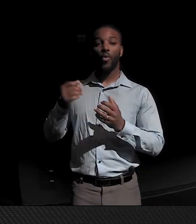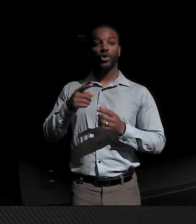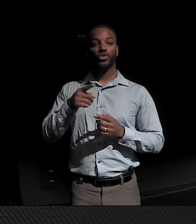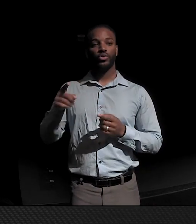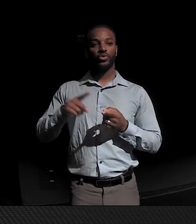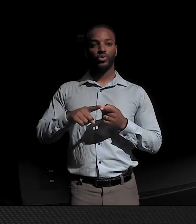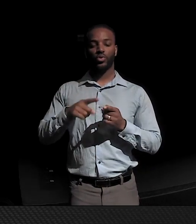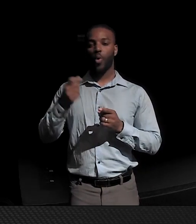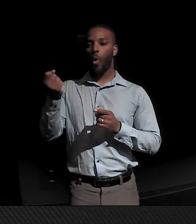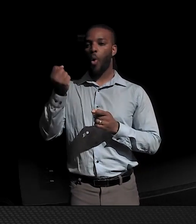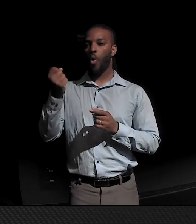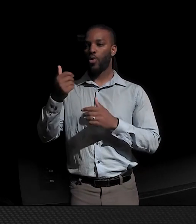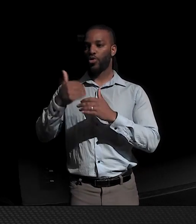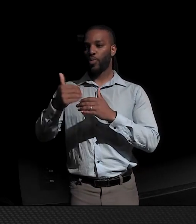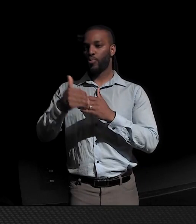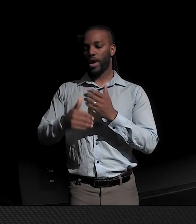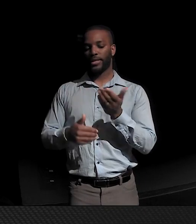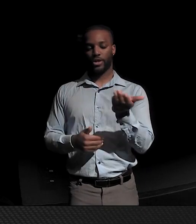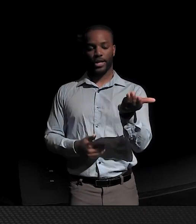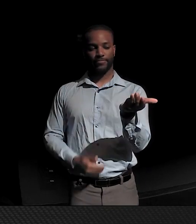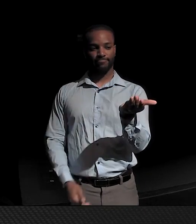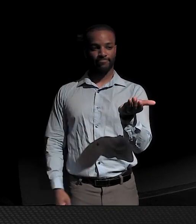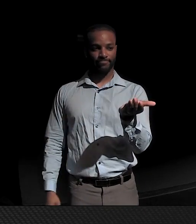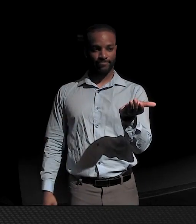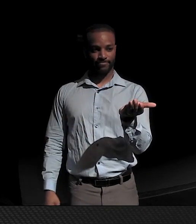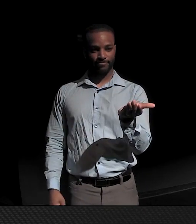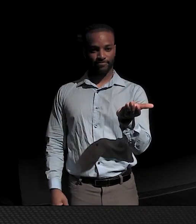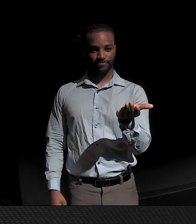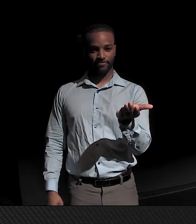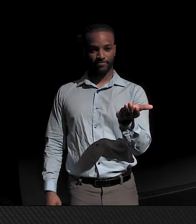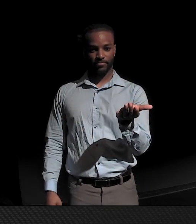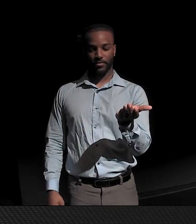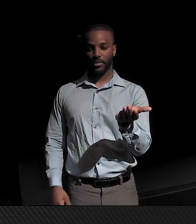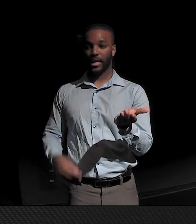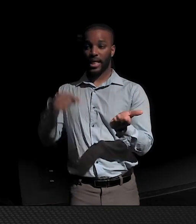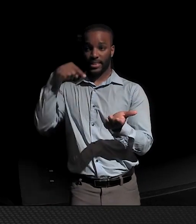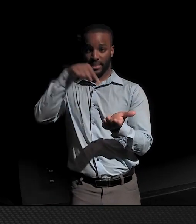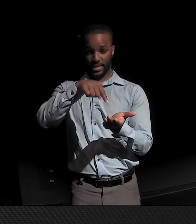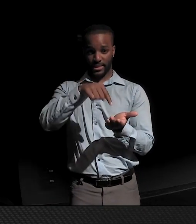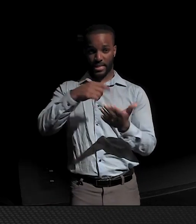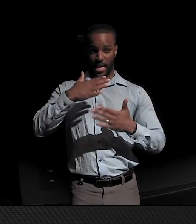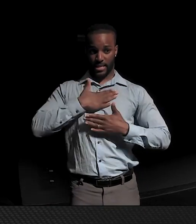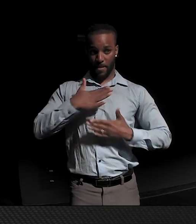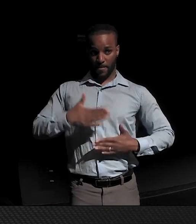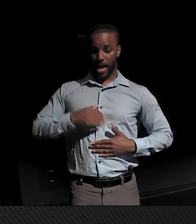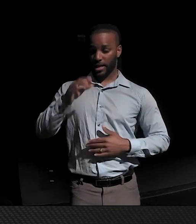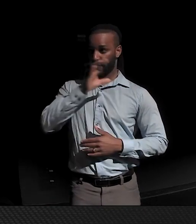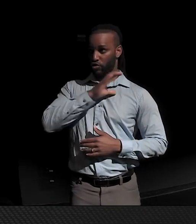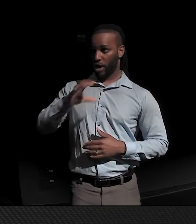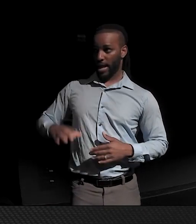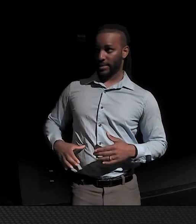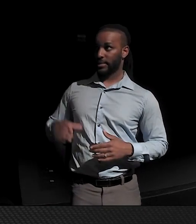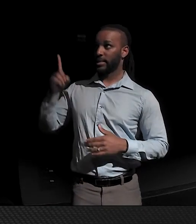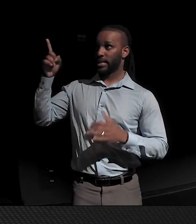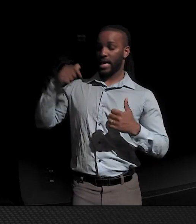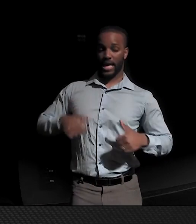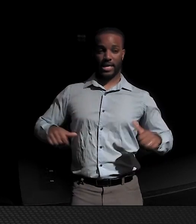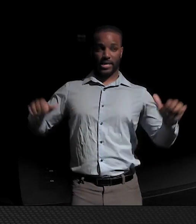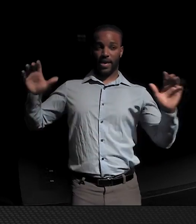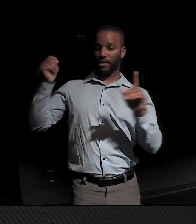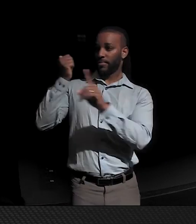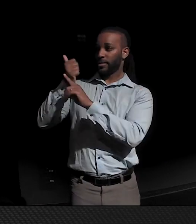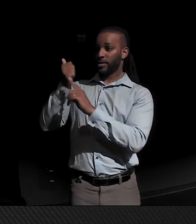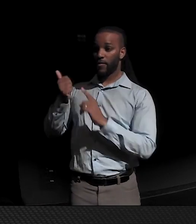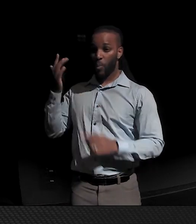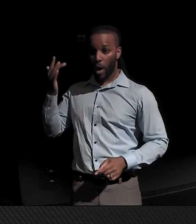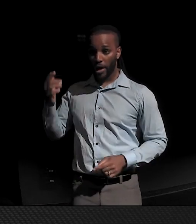to just hold the bread in your hand. But this is the body of Christ. And he gave this up so that you could